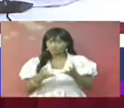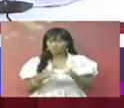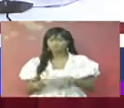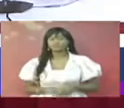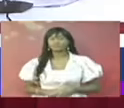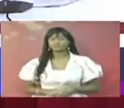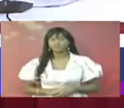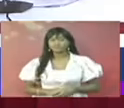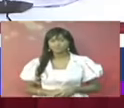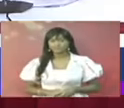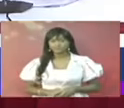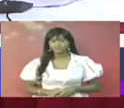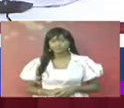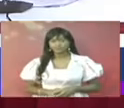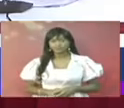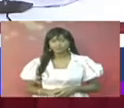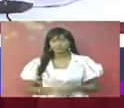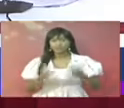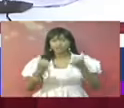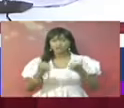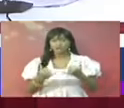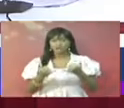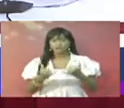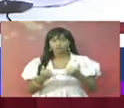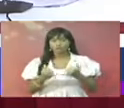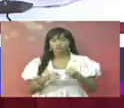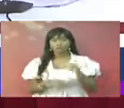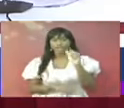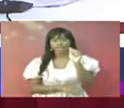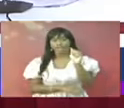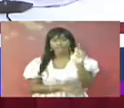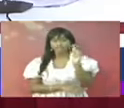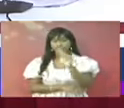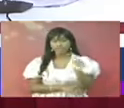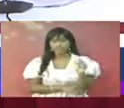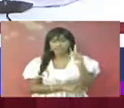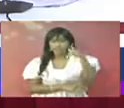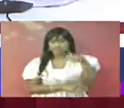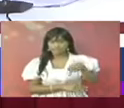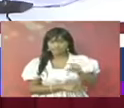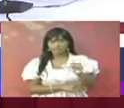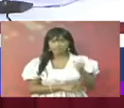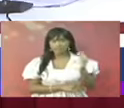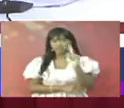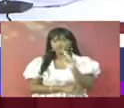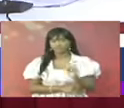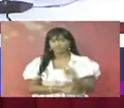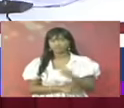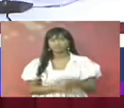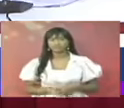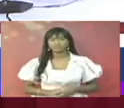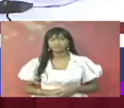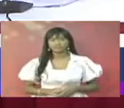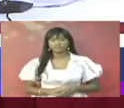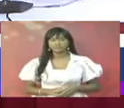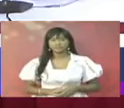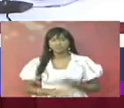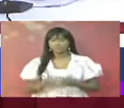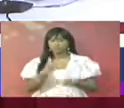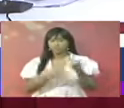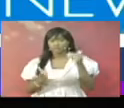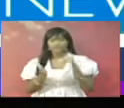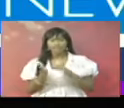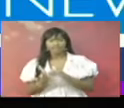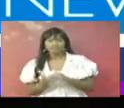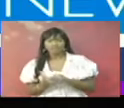Thank you very much, CMO. We now go back to AZP for a follow-up question. Hi, good morning again. I